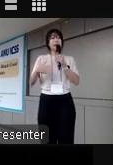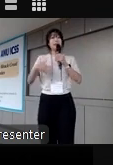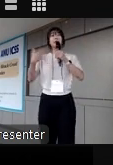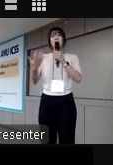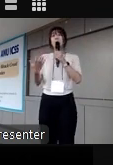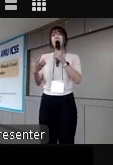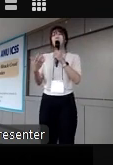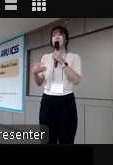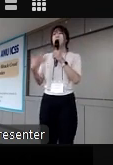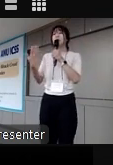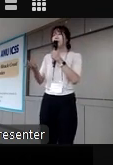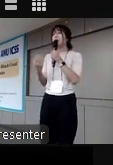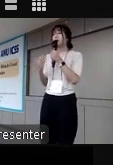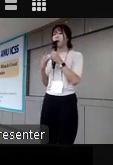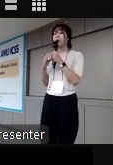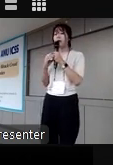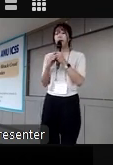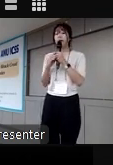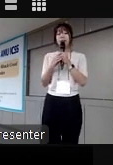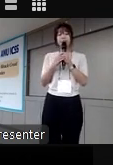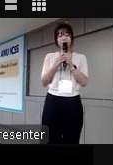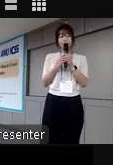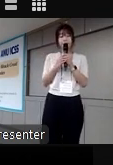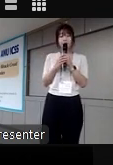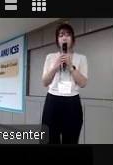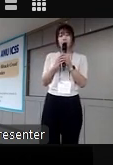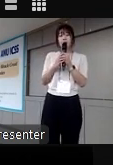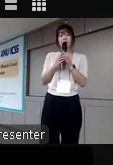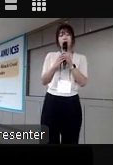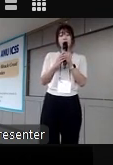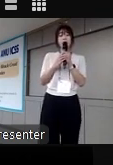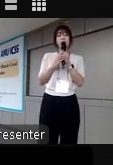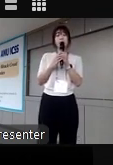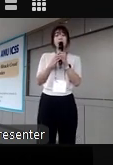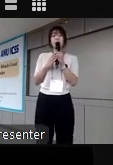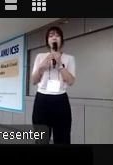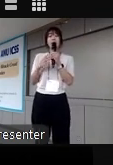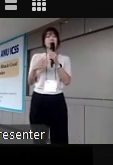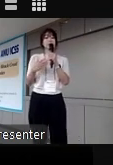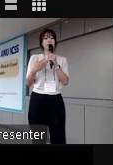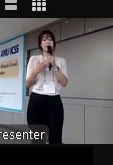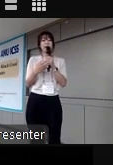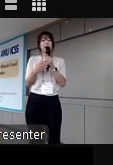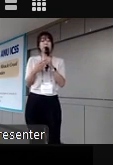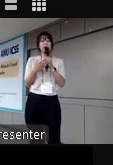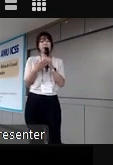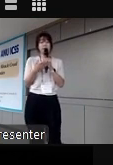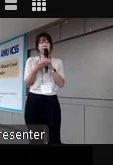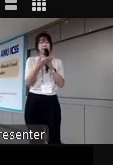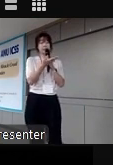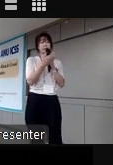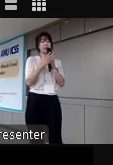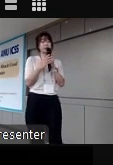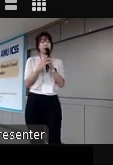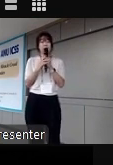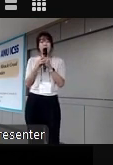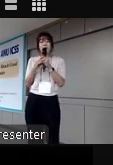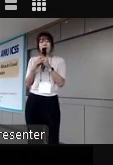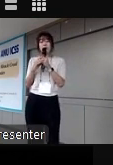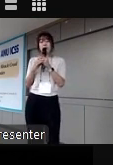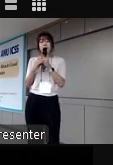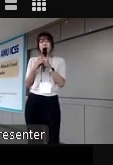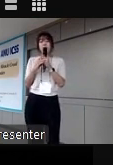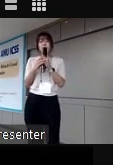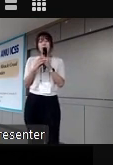might develop to communicate with their caregivers. The reason we think sign language loci are interesting for this question